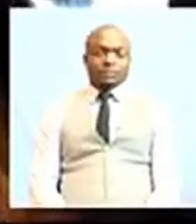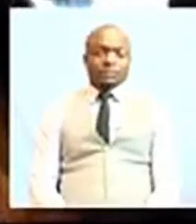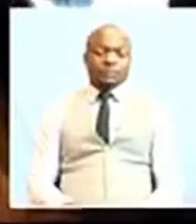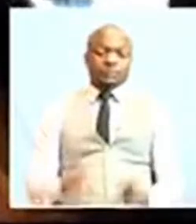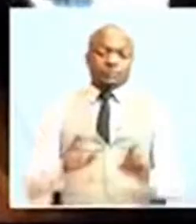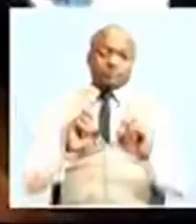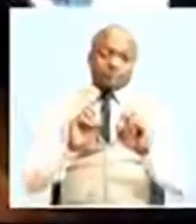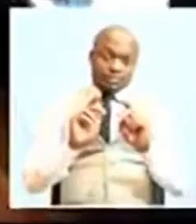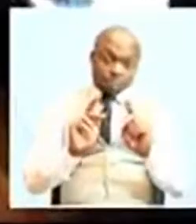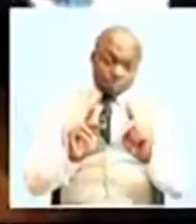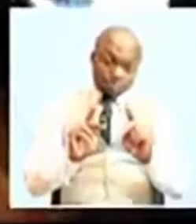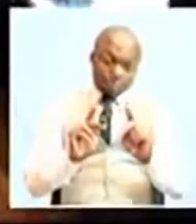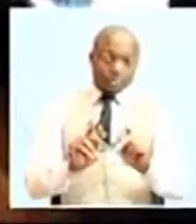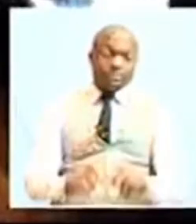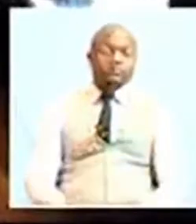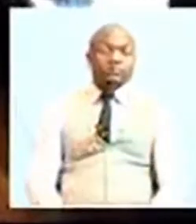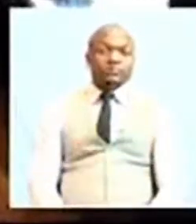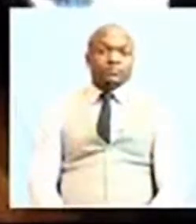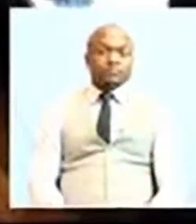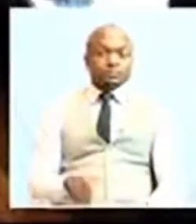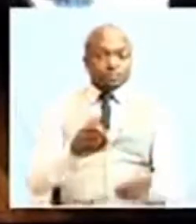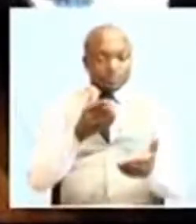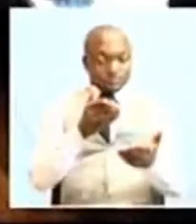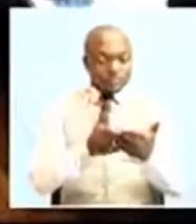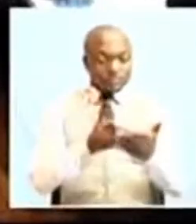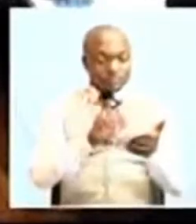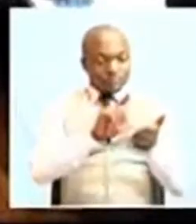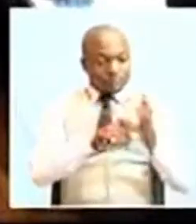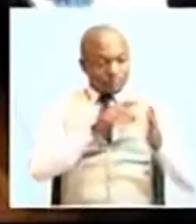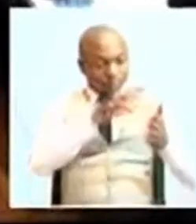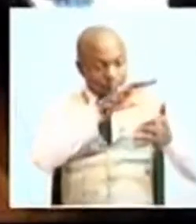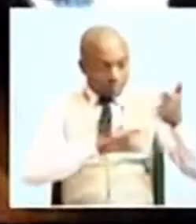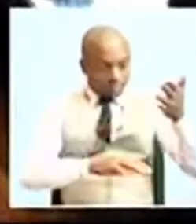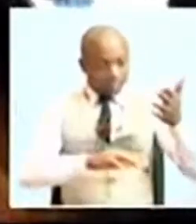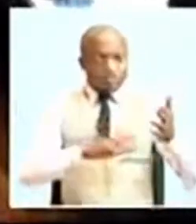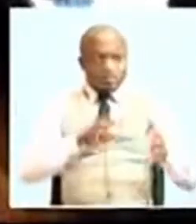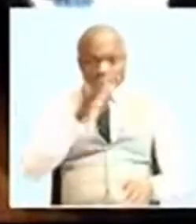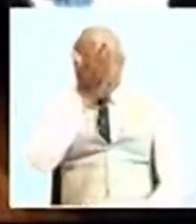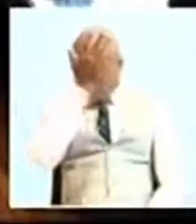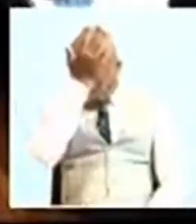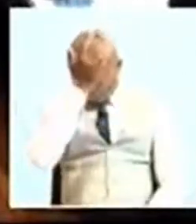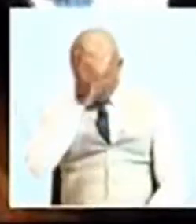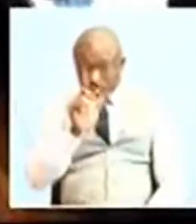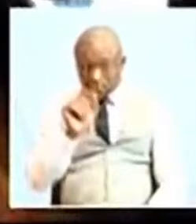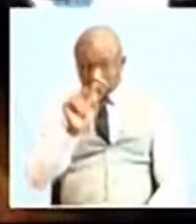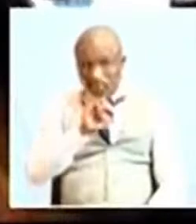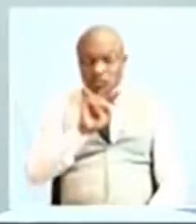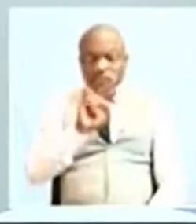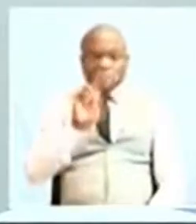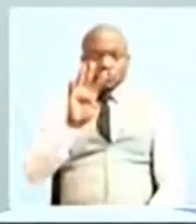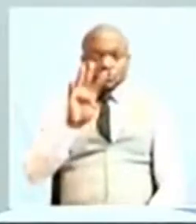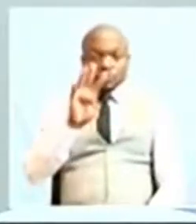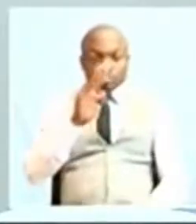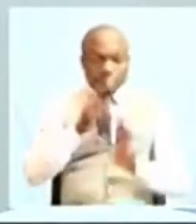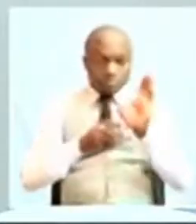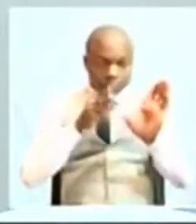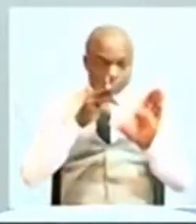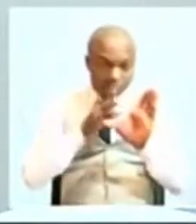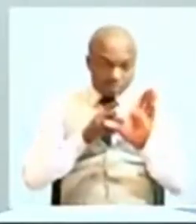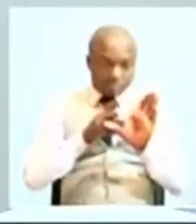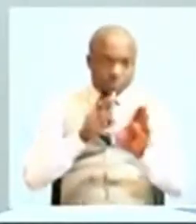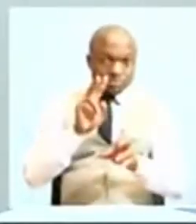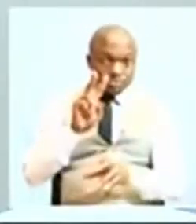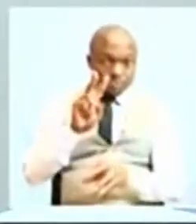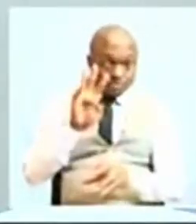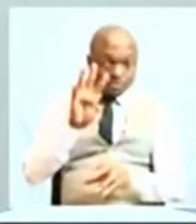Okay, so these minutes were dated 2024 May 24th